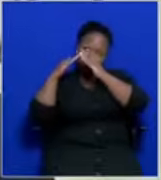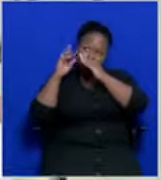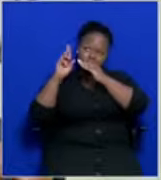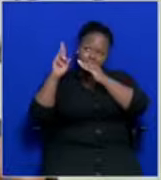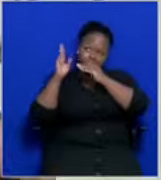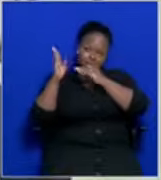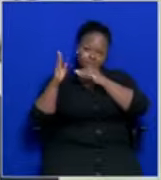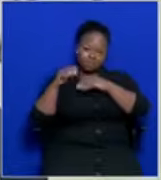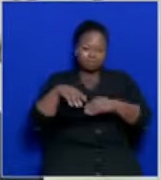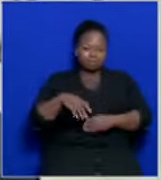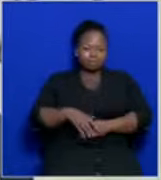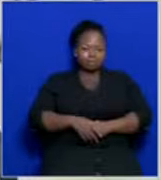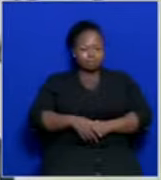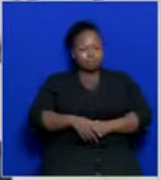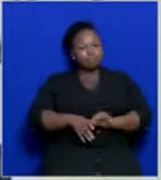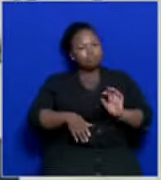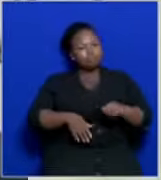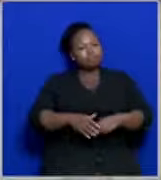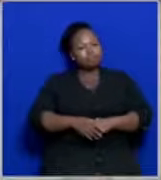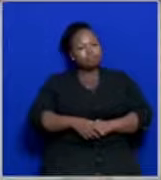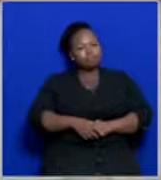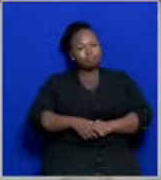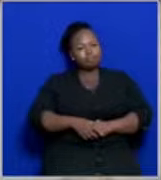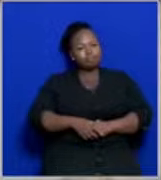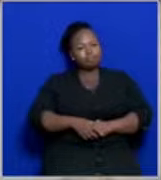Yes. And